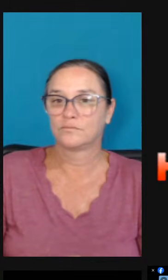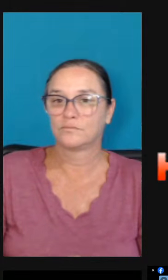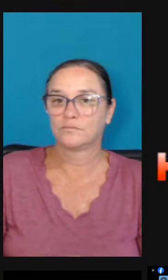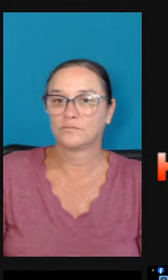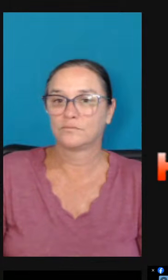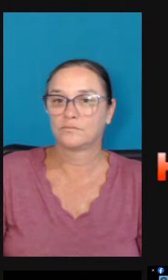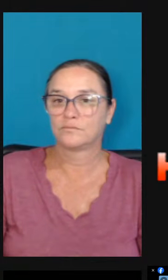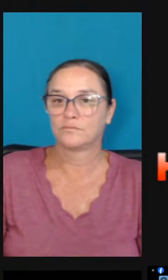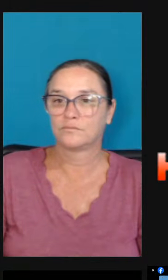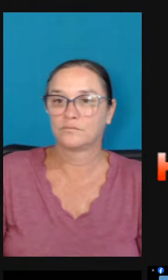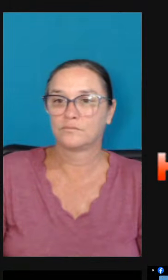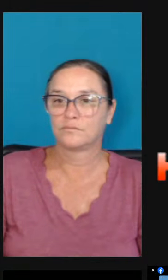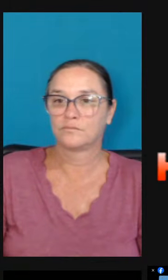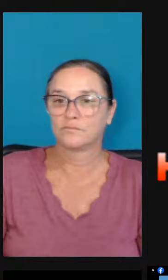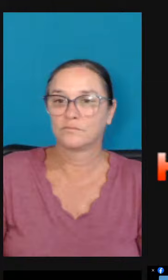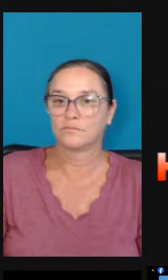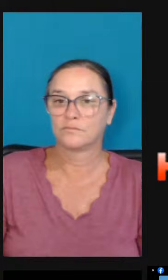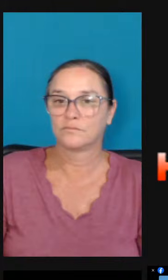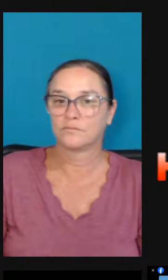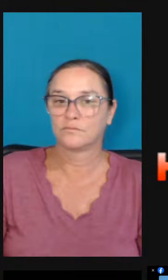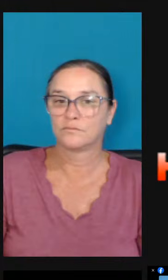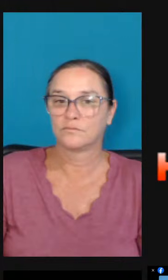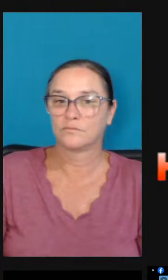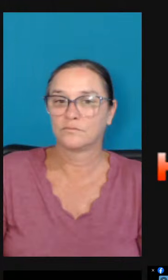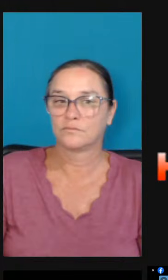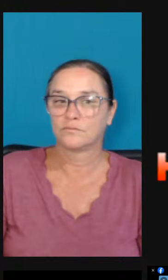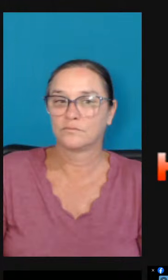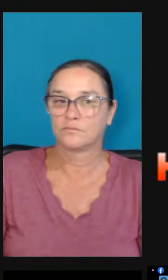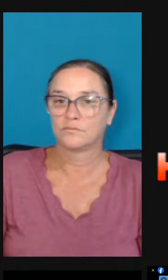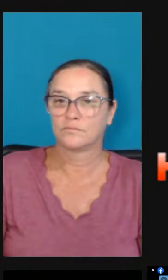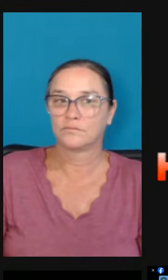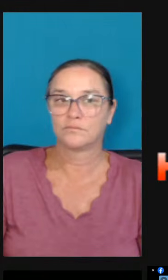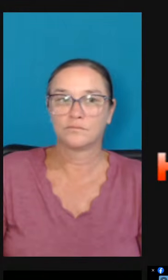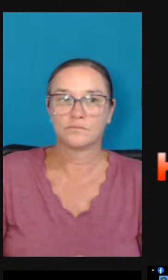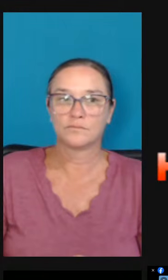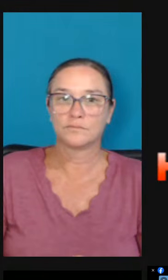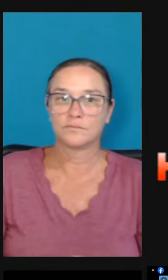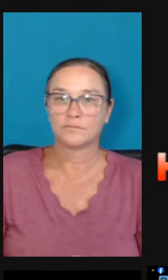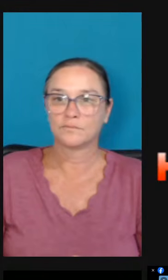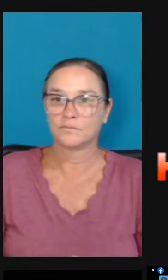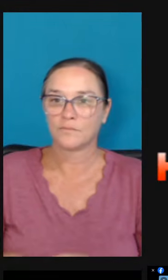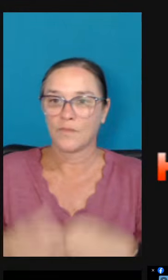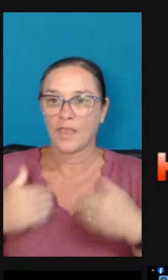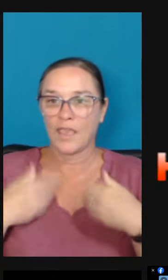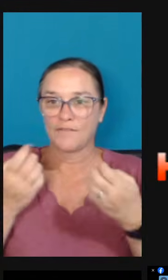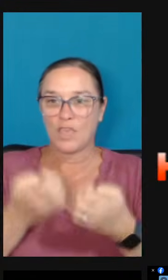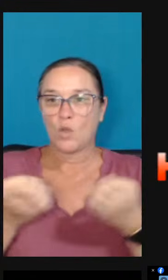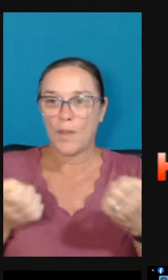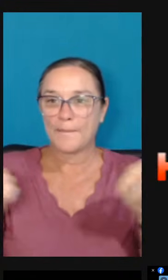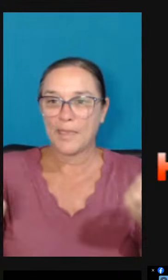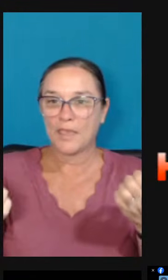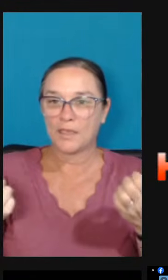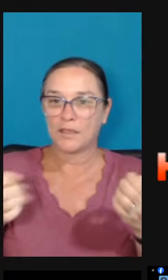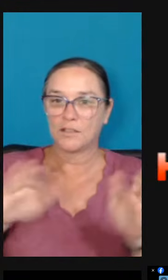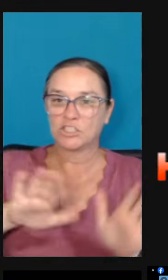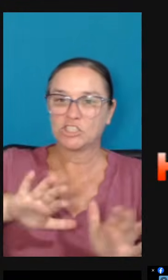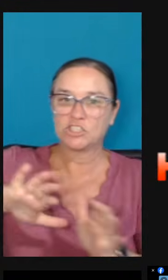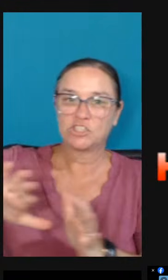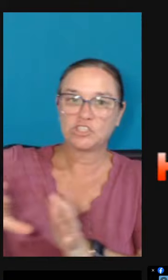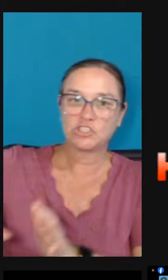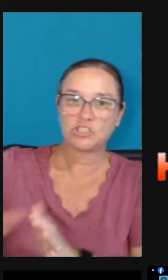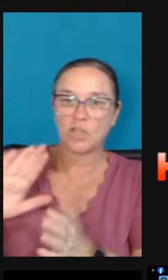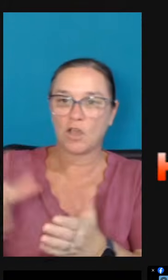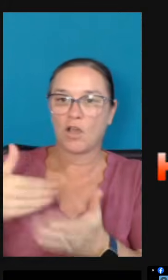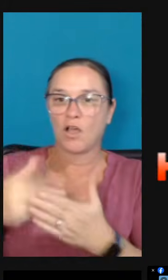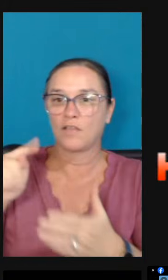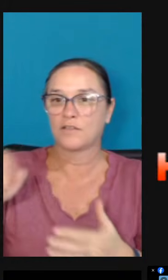You guys, it's really loud in my ear. So the equipment brushing off a tephra from the